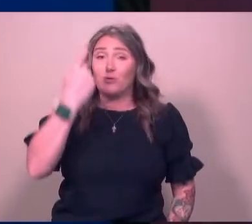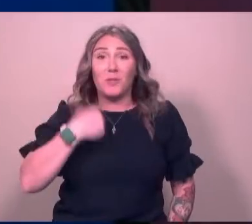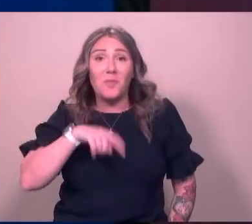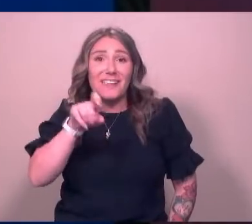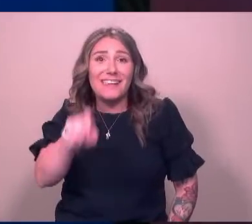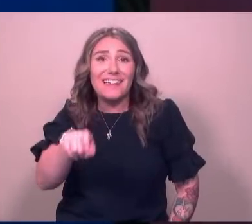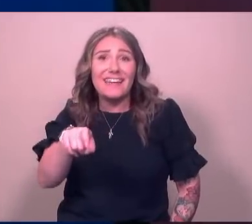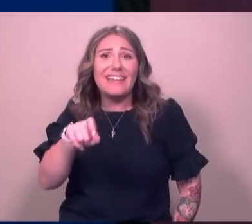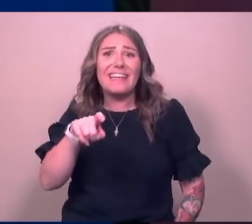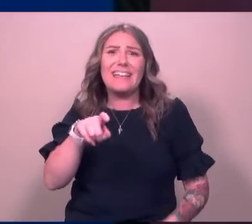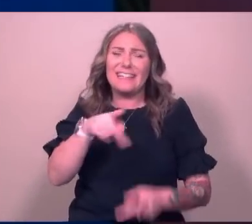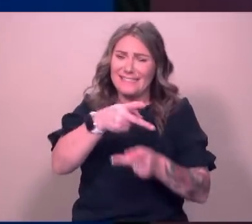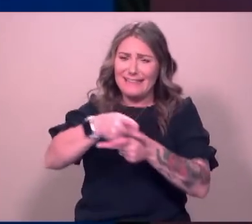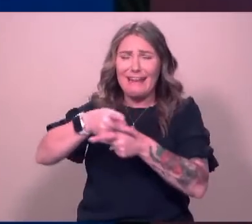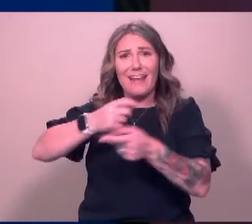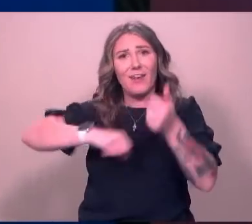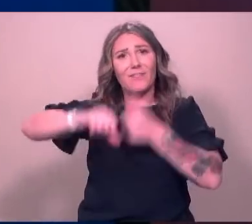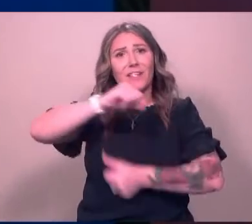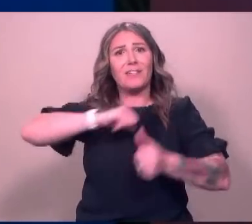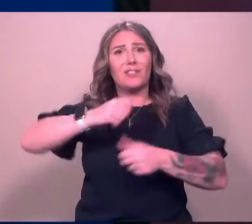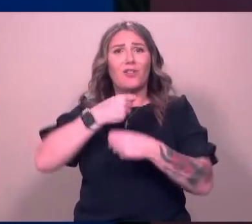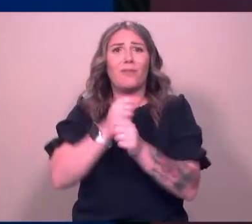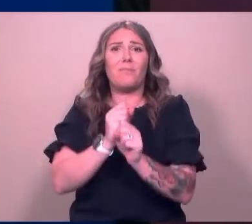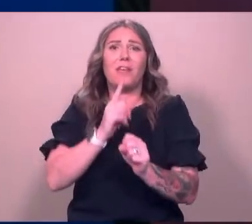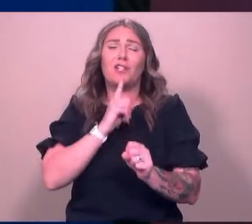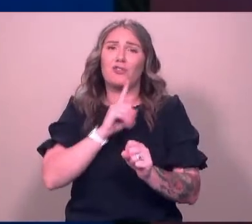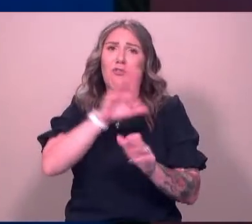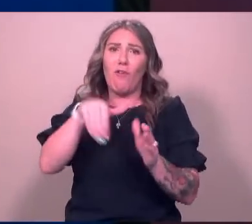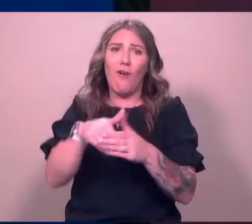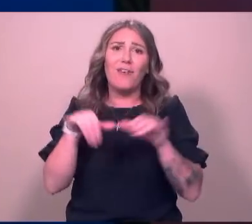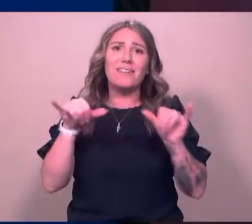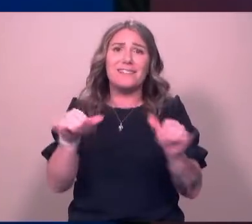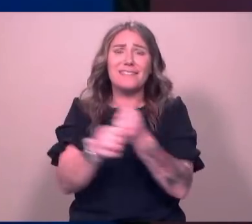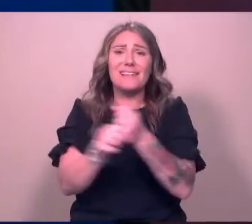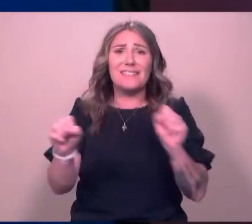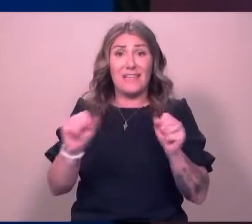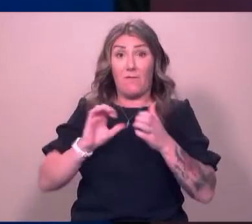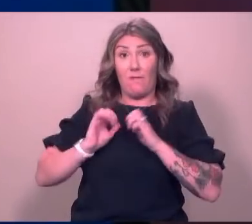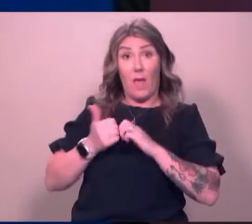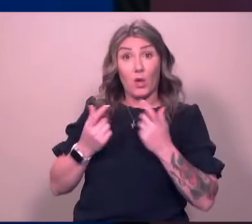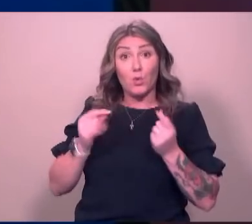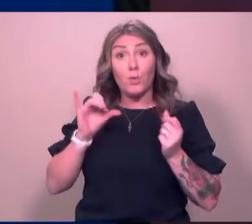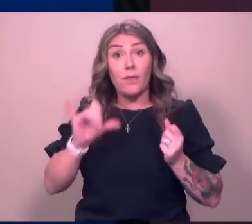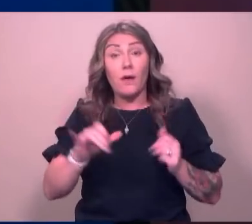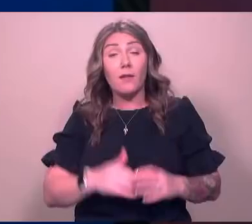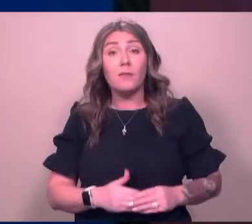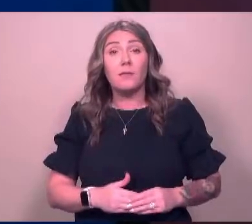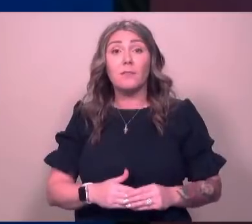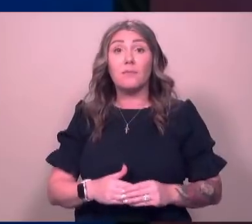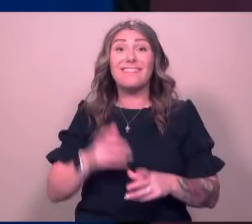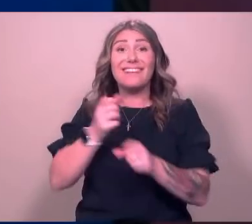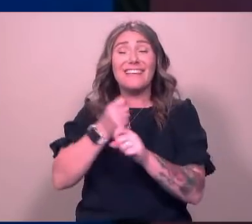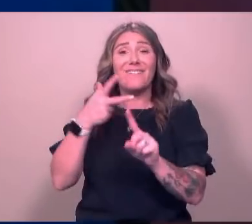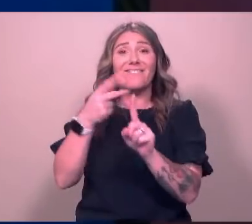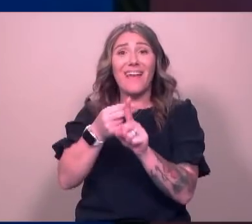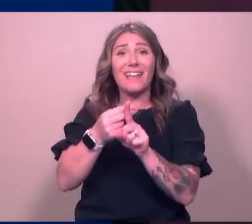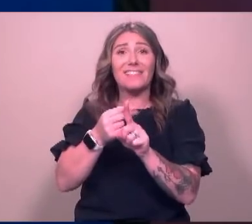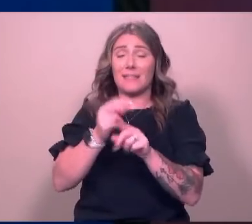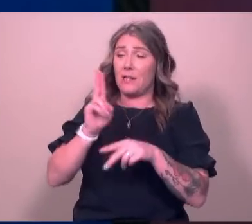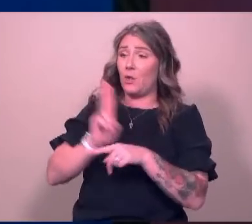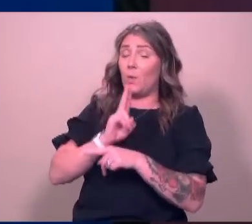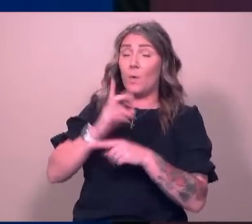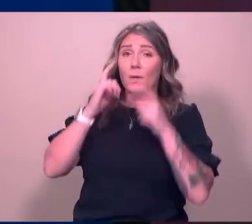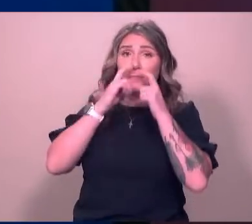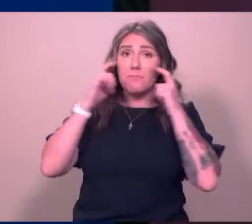We need to be able to take care of each other. We need to make sure that we all stay safe. There's only one way to do it. Get vaccinated, wear your